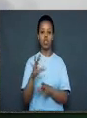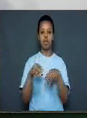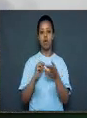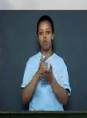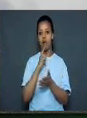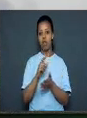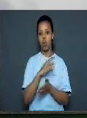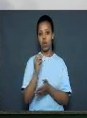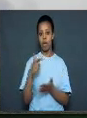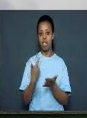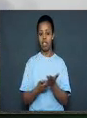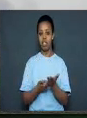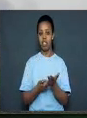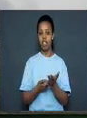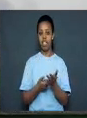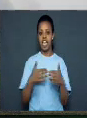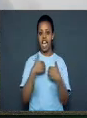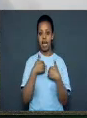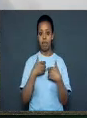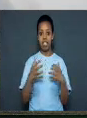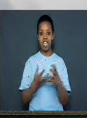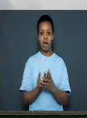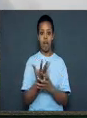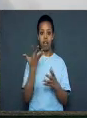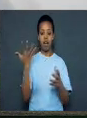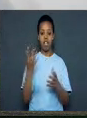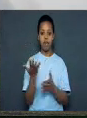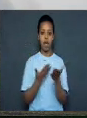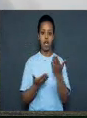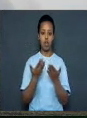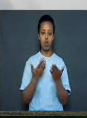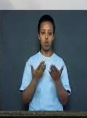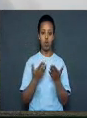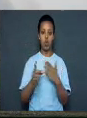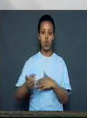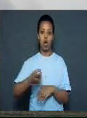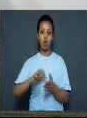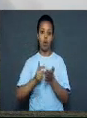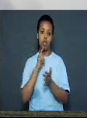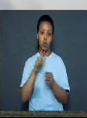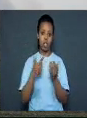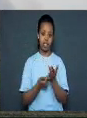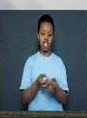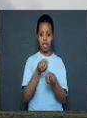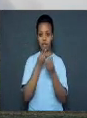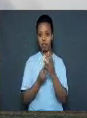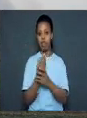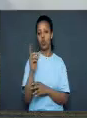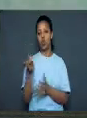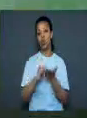are fed to livestock, provide us with an important source of food.